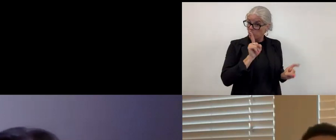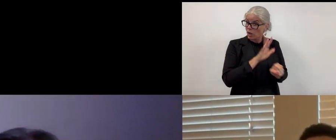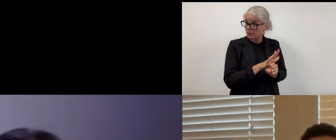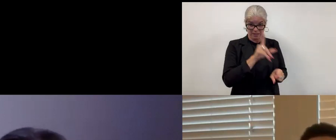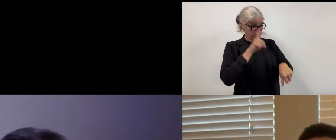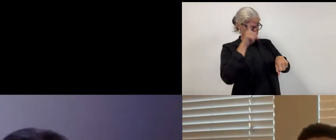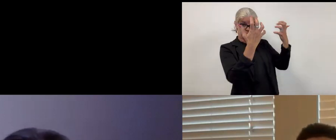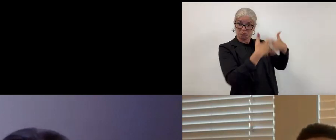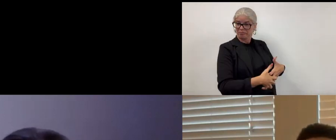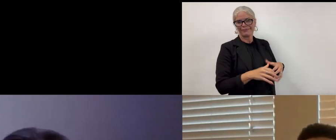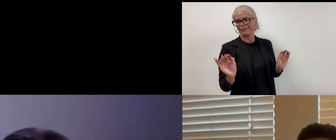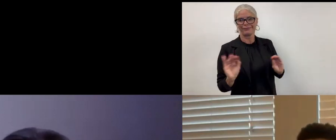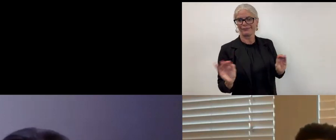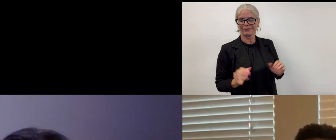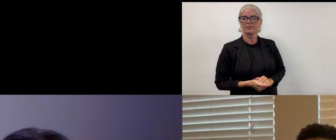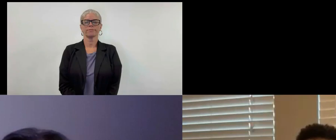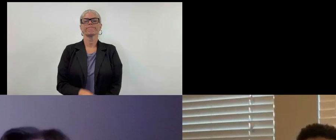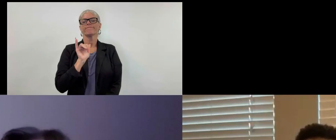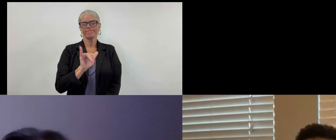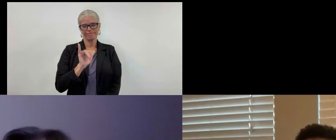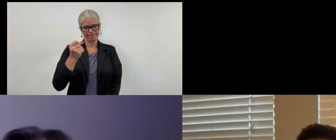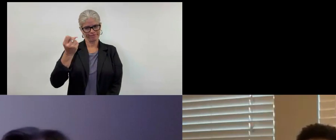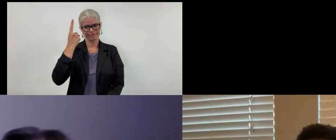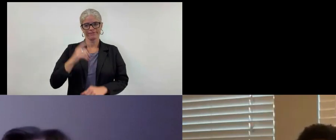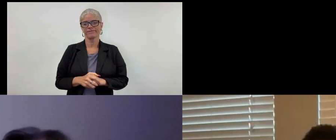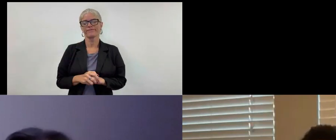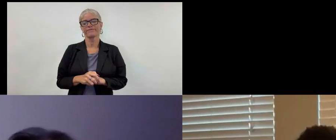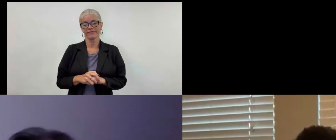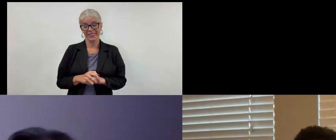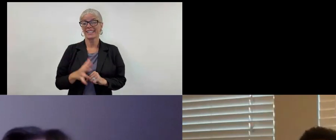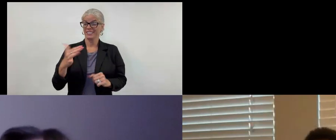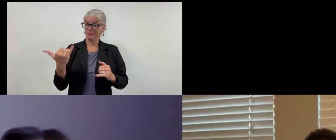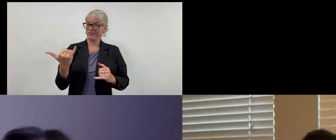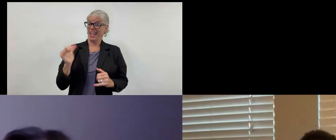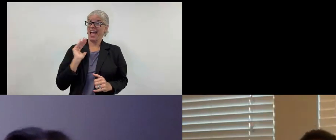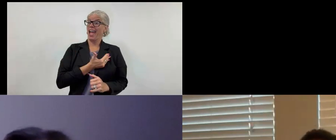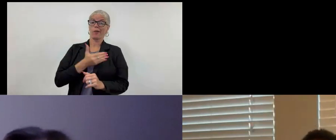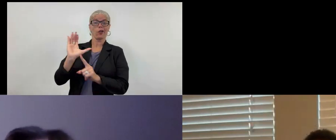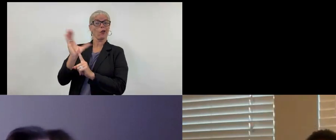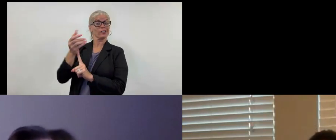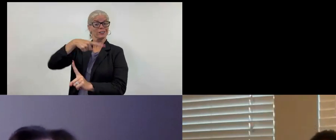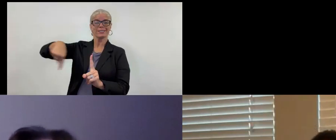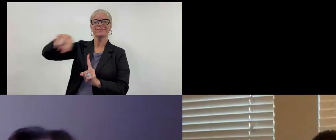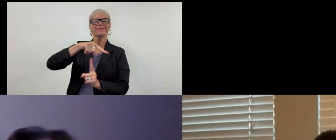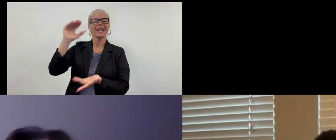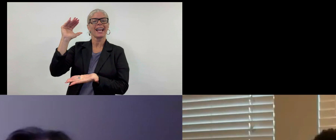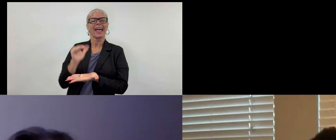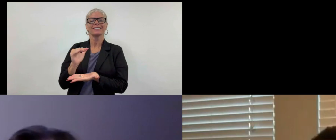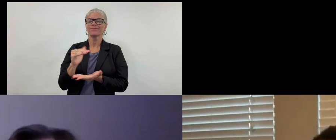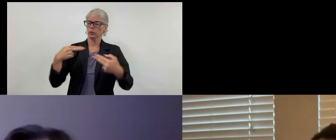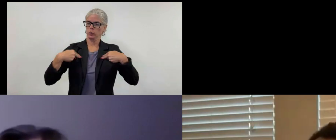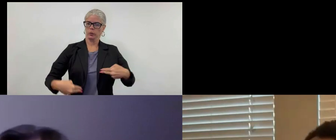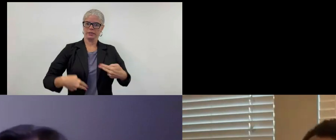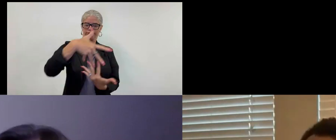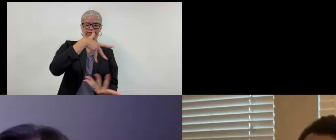over promising and under delivering. That's the worst. So. Well, and I think in our culture, we have moved to this lack